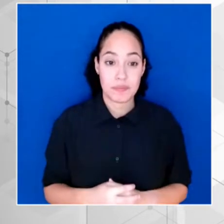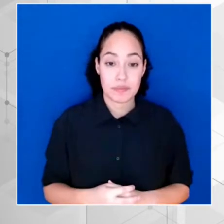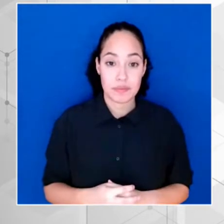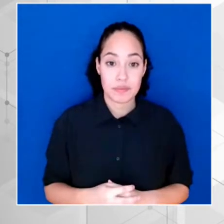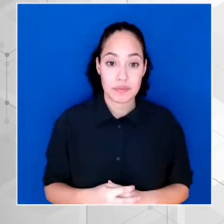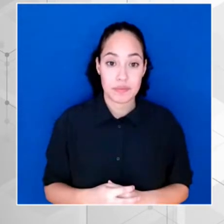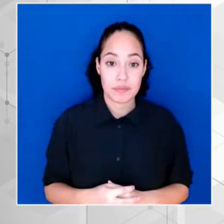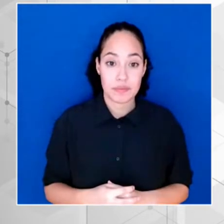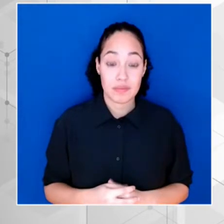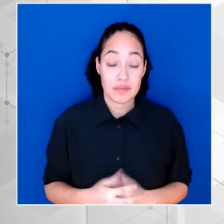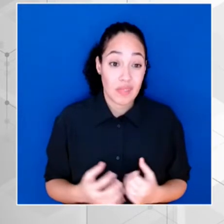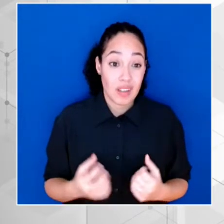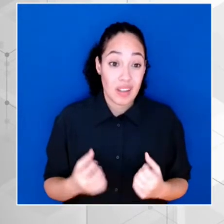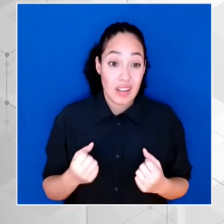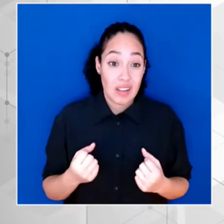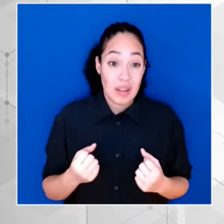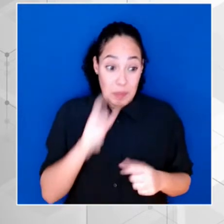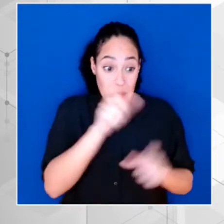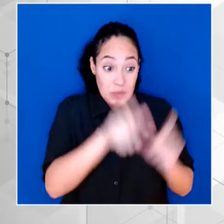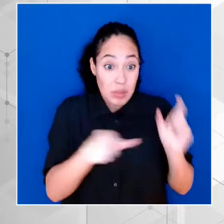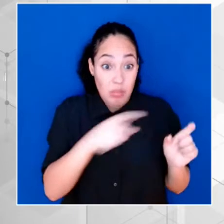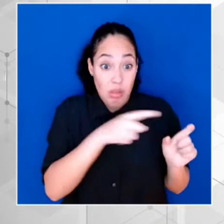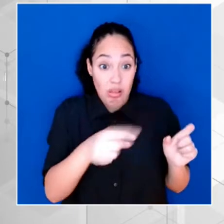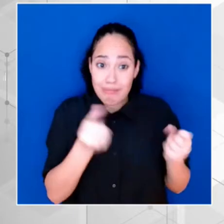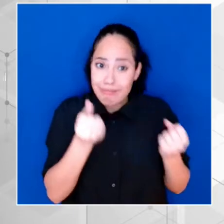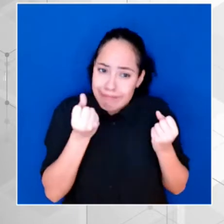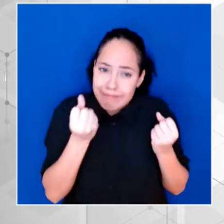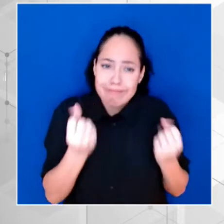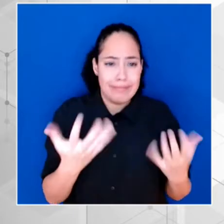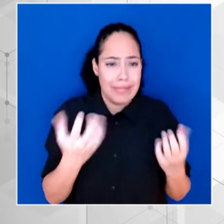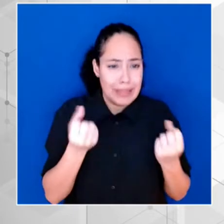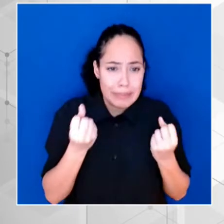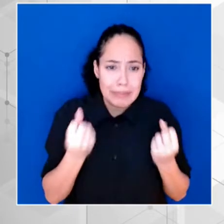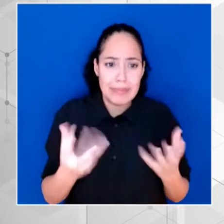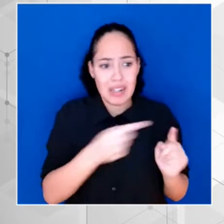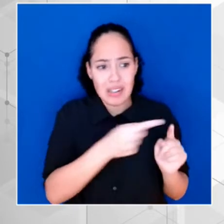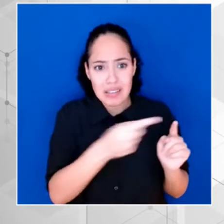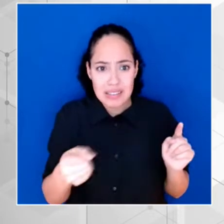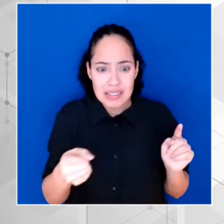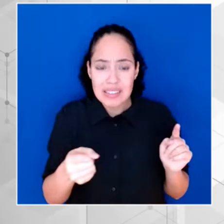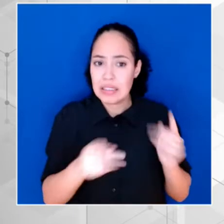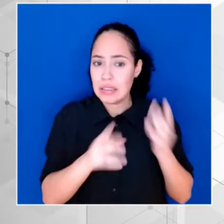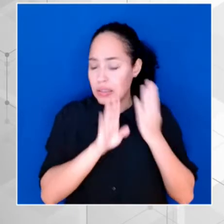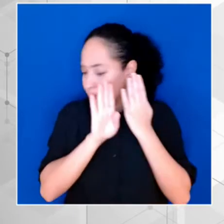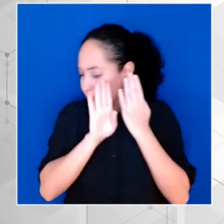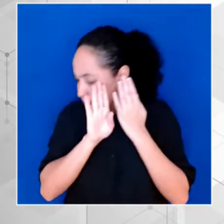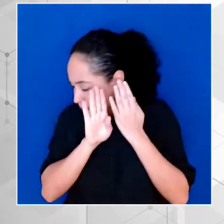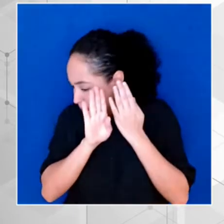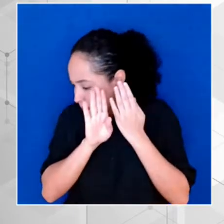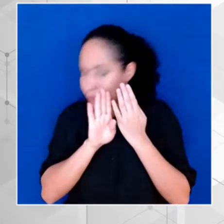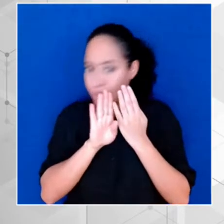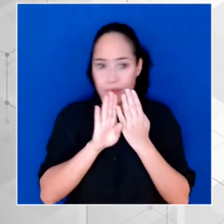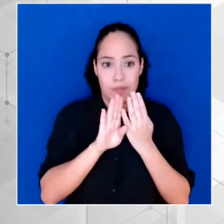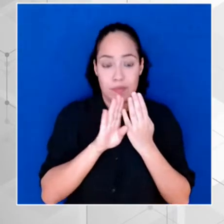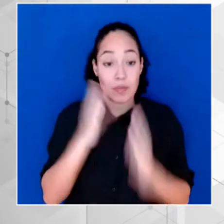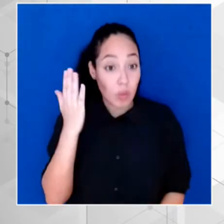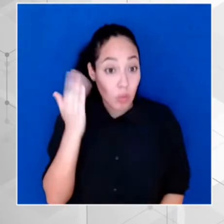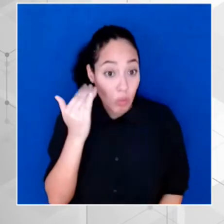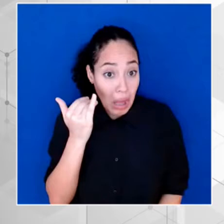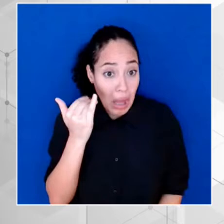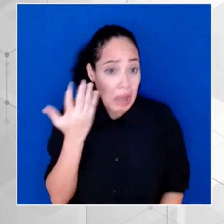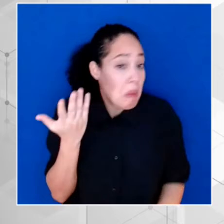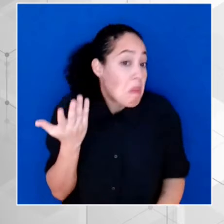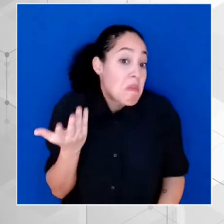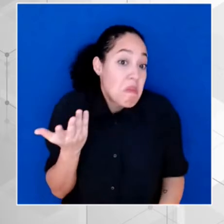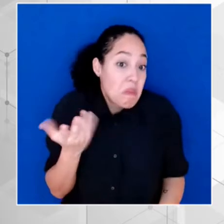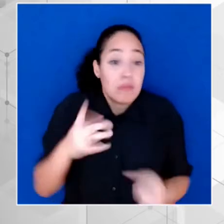mentioned, people can be hiding or masking. And there are many reasons why people hide their experience. It isn't about getting people to share and